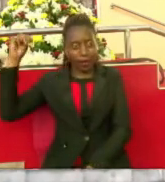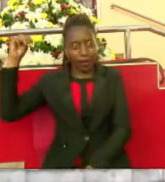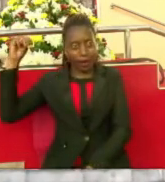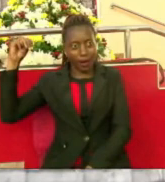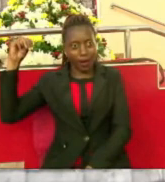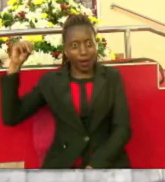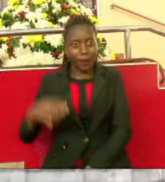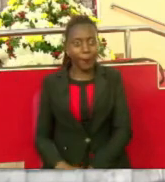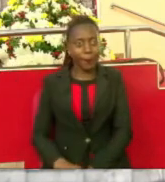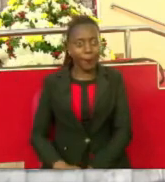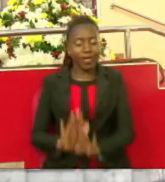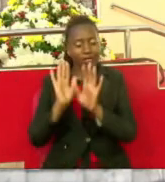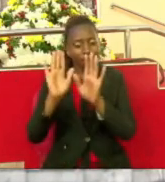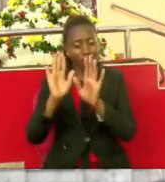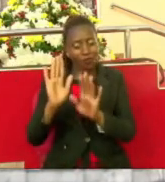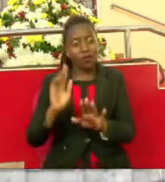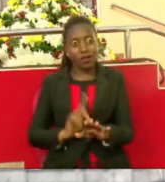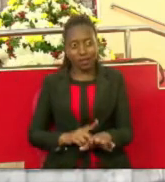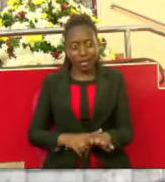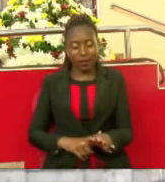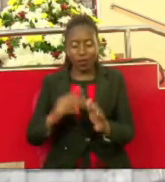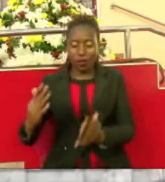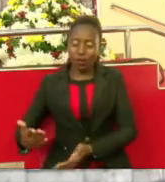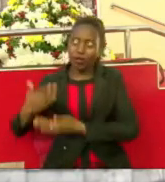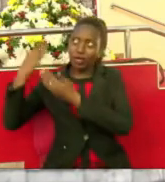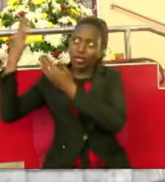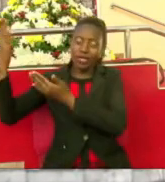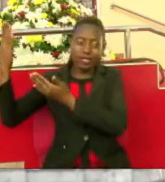A wonderful moment as we dedicated the school complex.